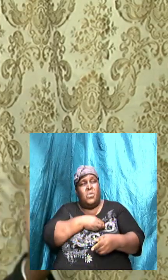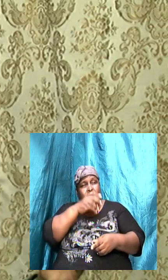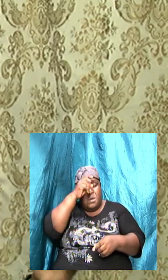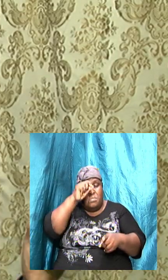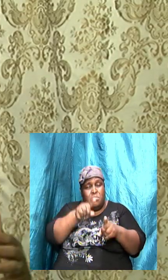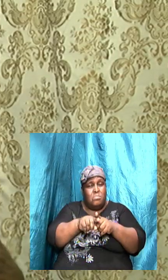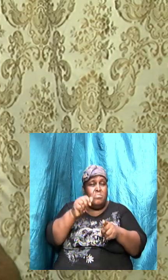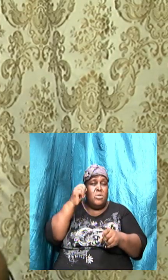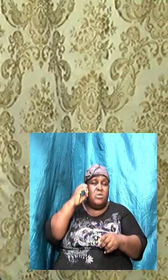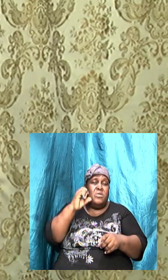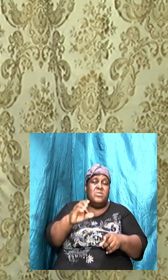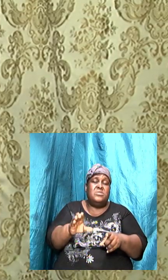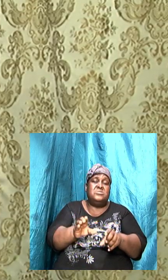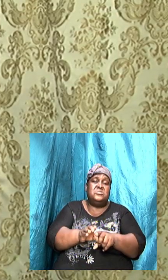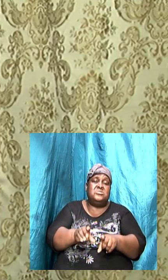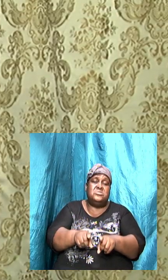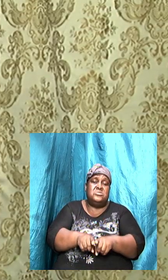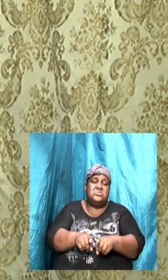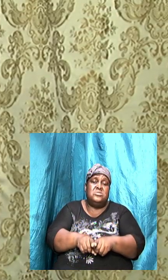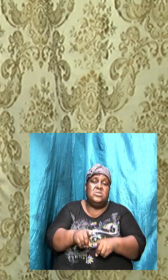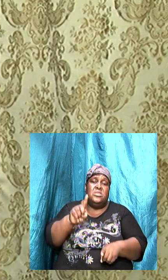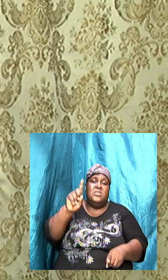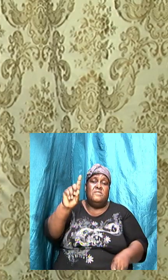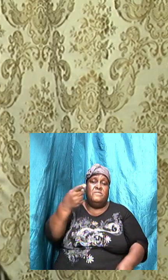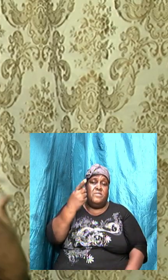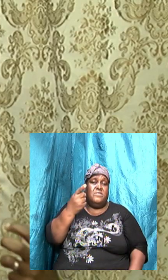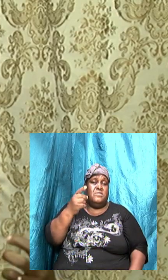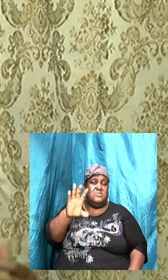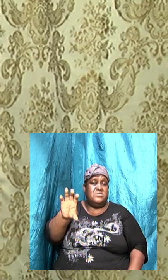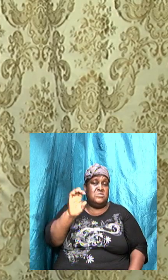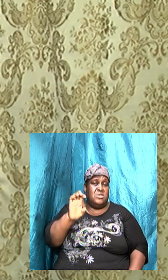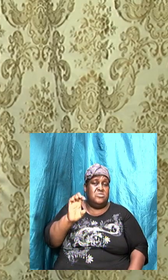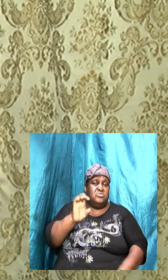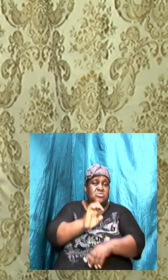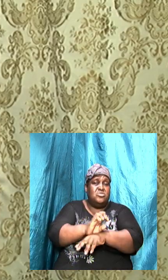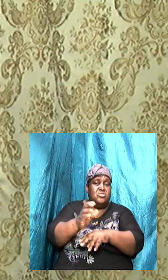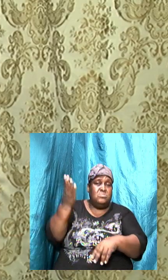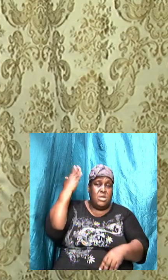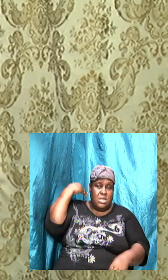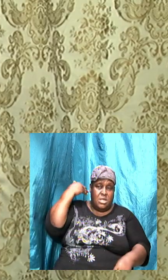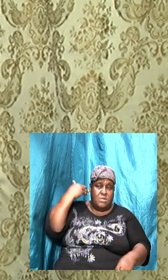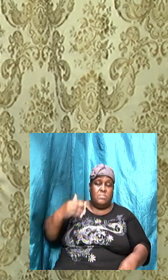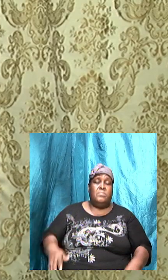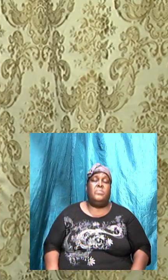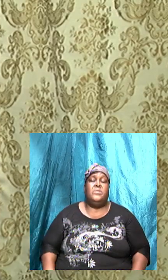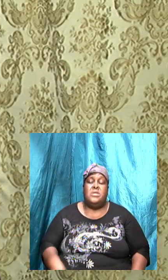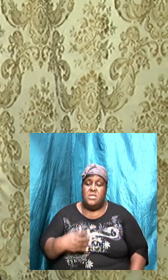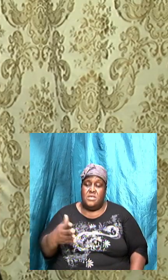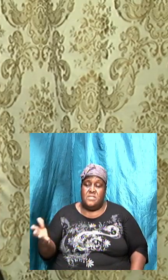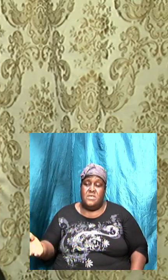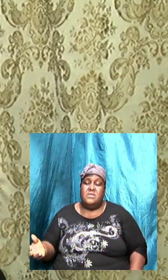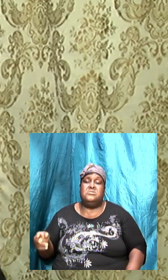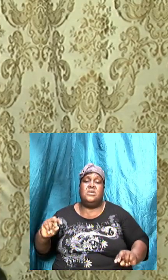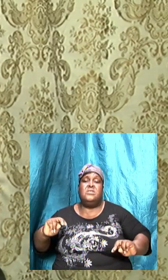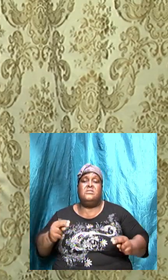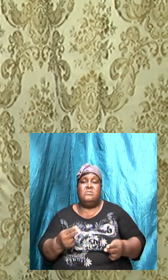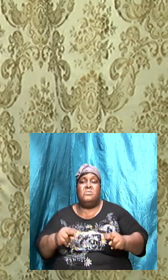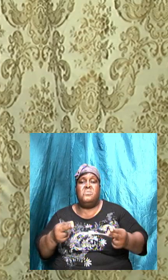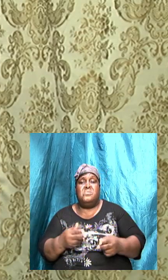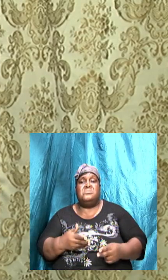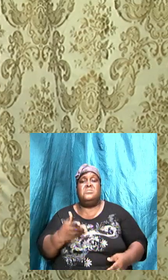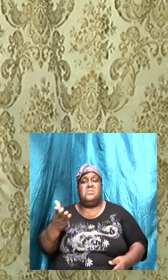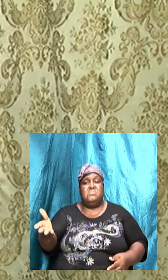first century. We find that there are common threads, and the things that affected them then